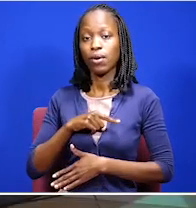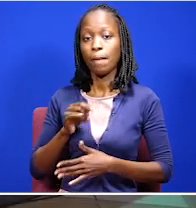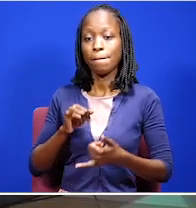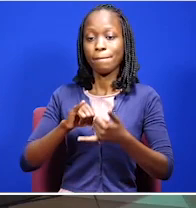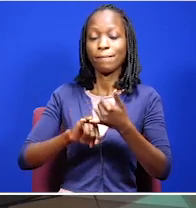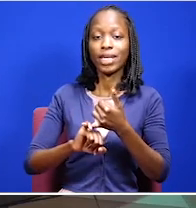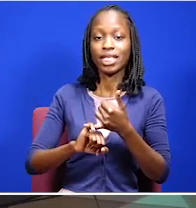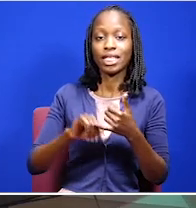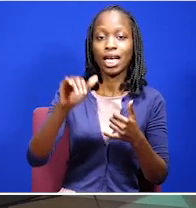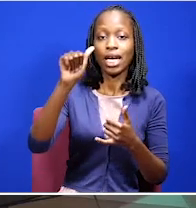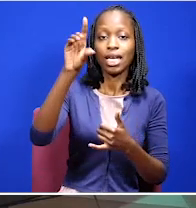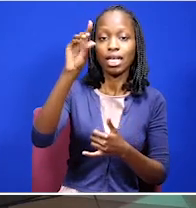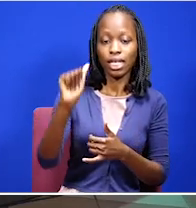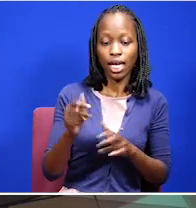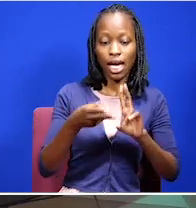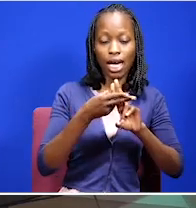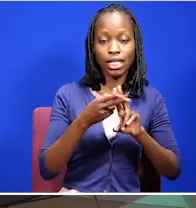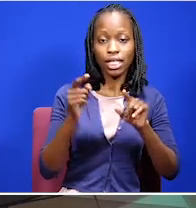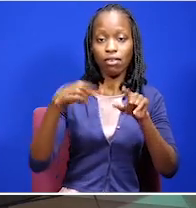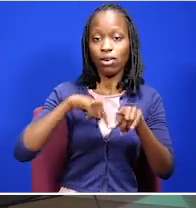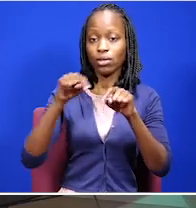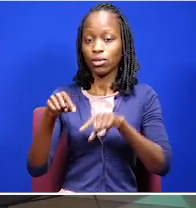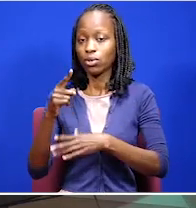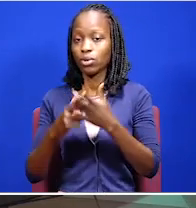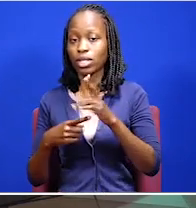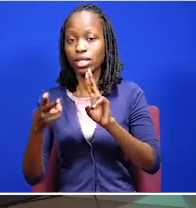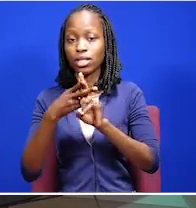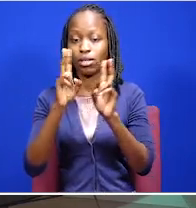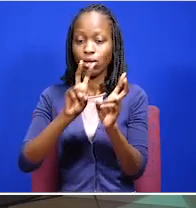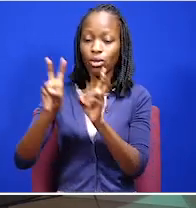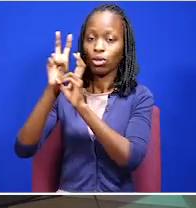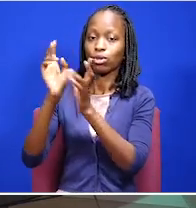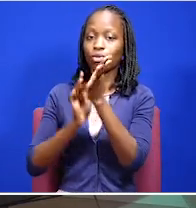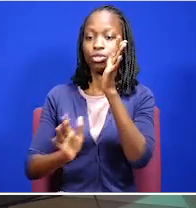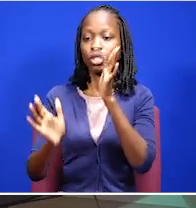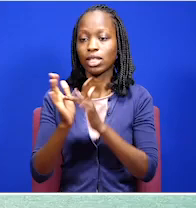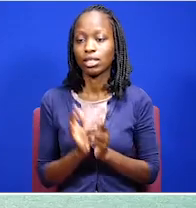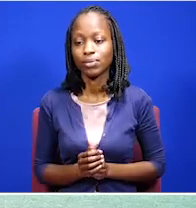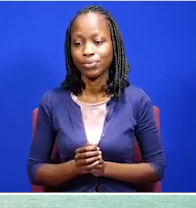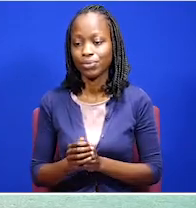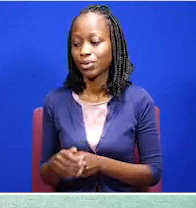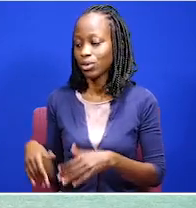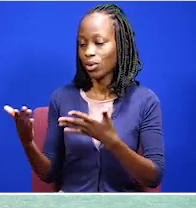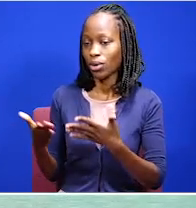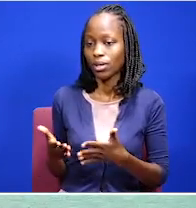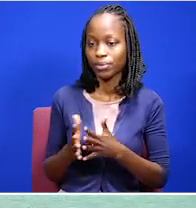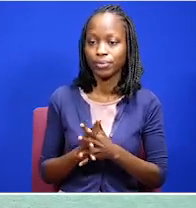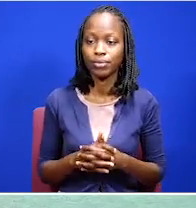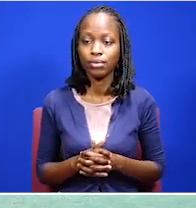Mrs. Adah Adoyo. And remember that our hashtag today is hashtag look to Jesus. Over to you. Thank you so